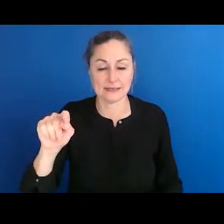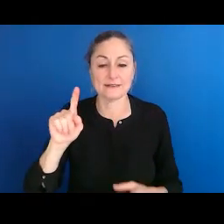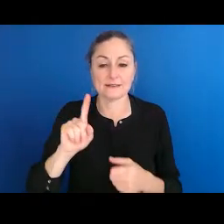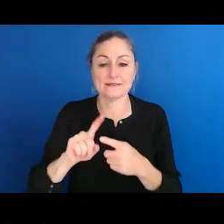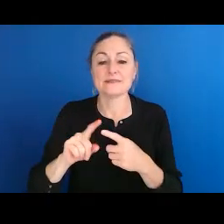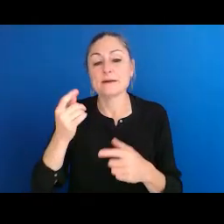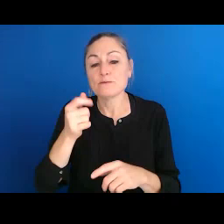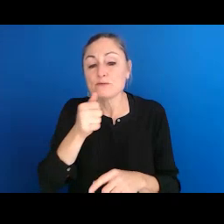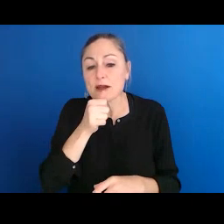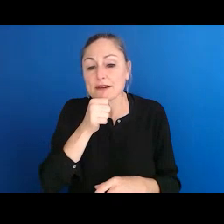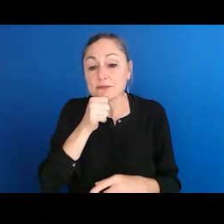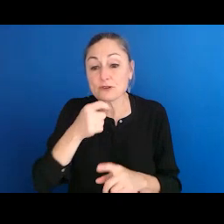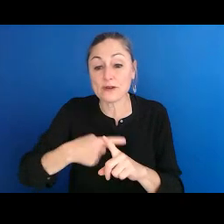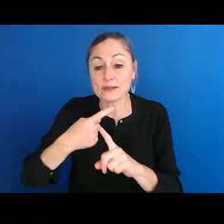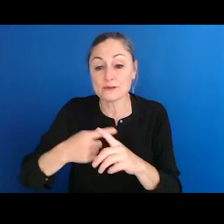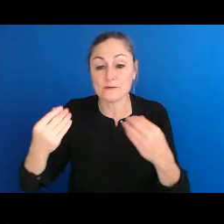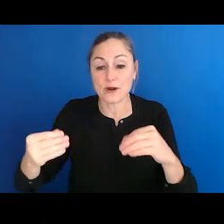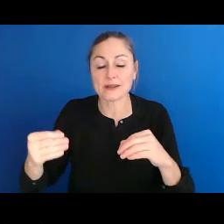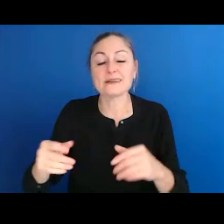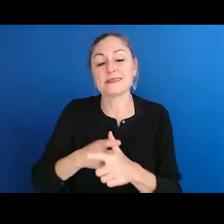then it's the tenant's responsibility.